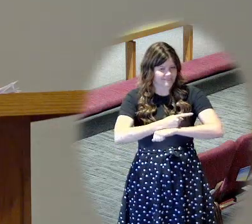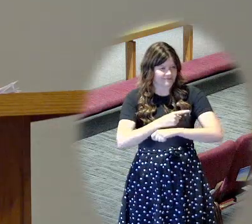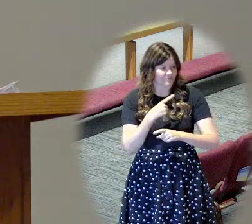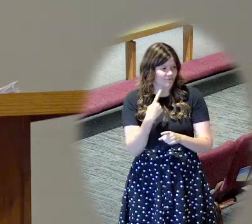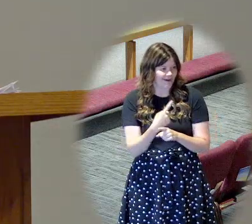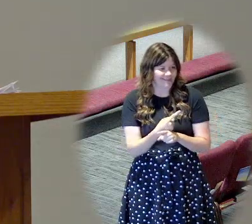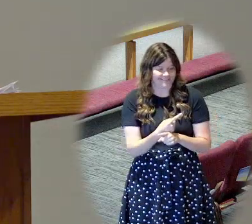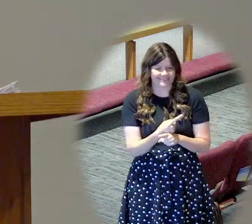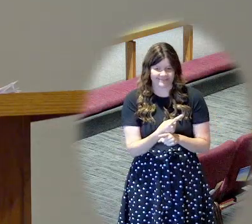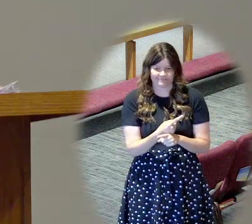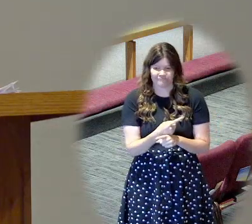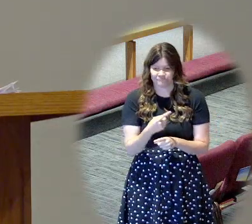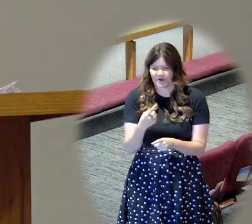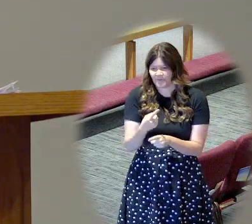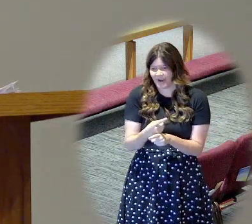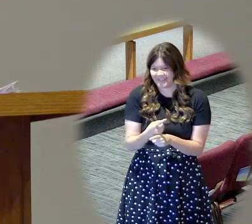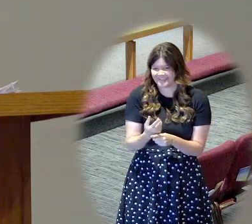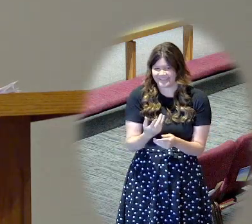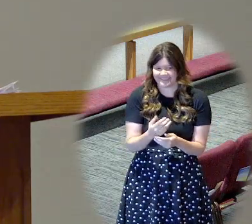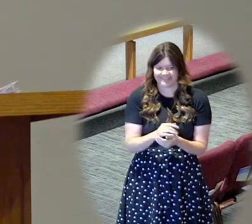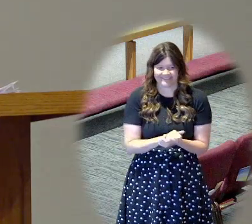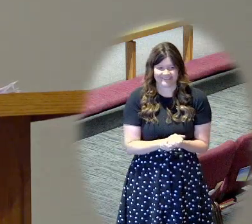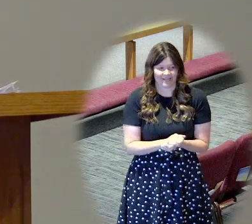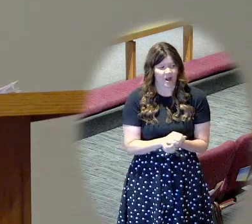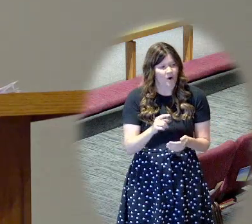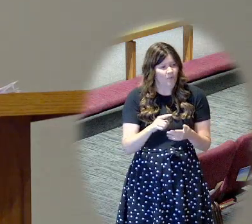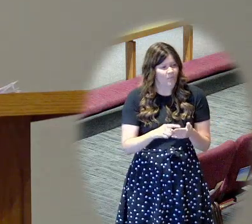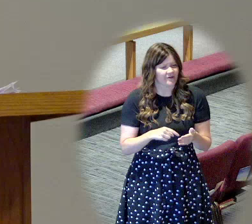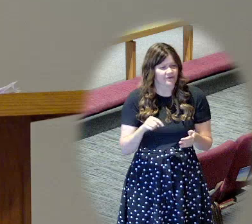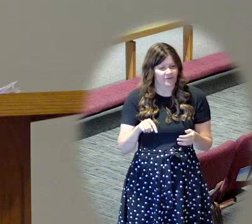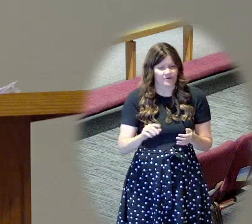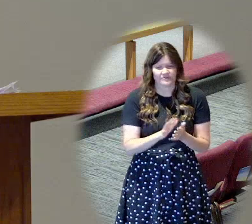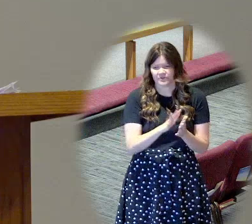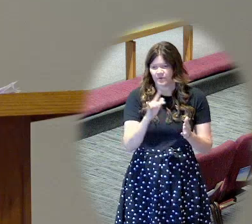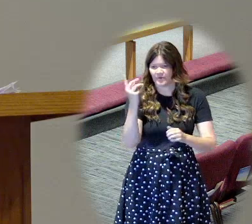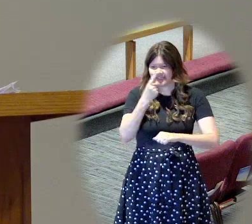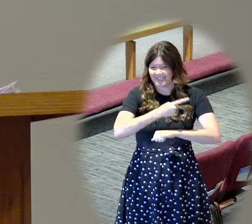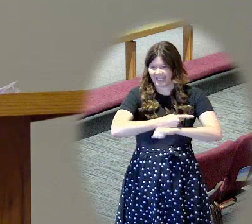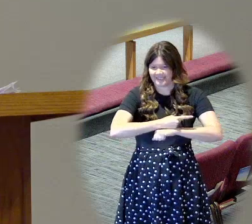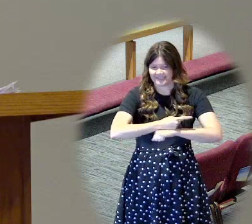we? Say yes. Yeah. What are some of those glory days?